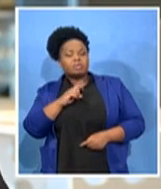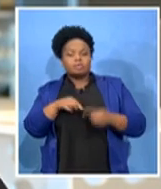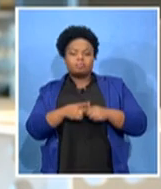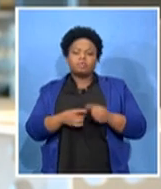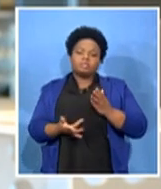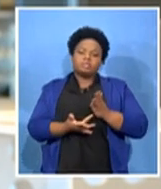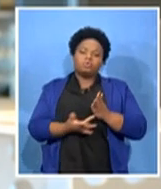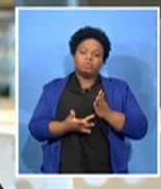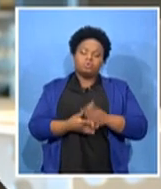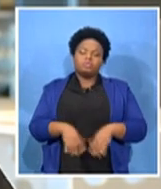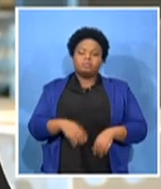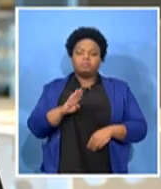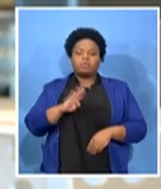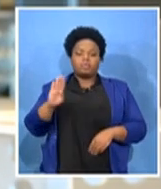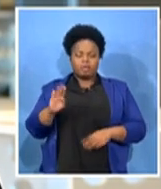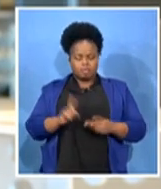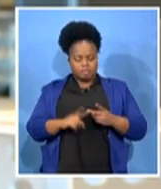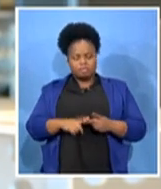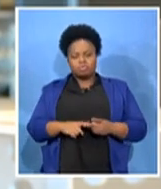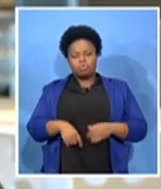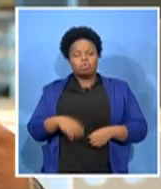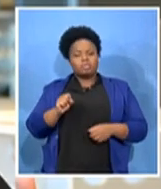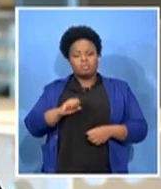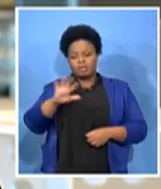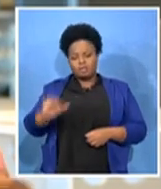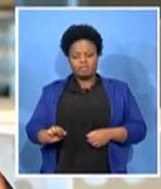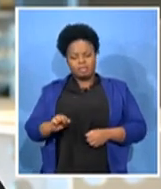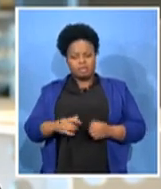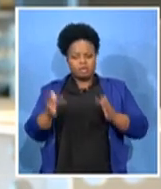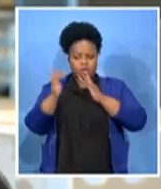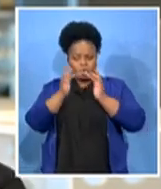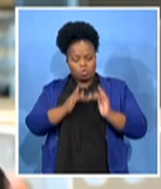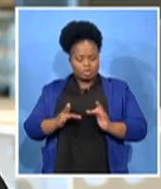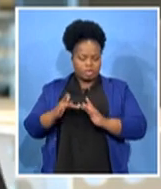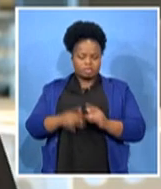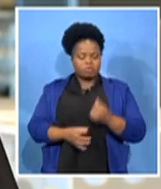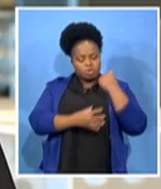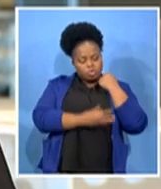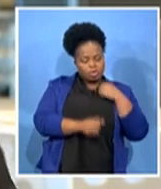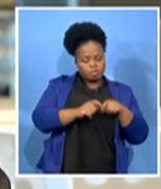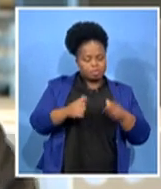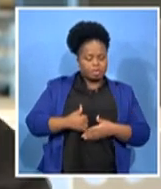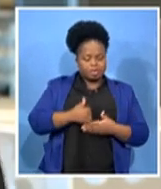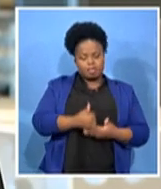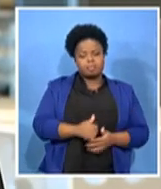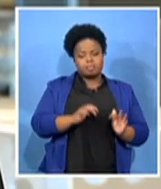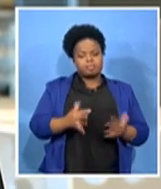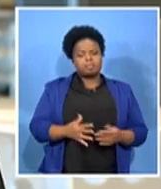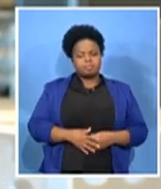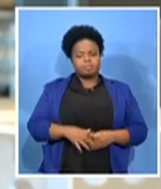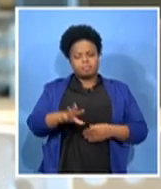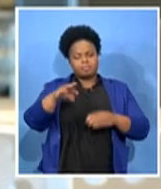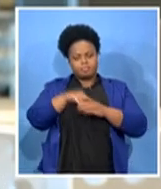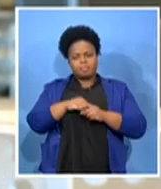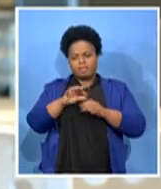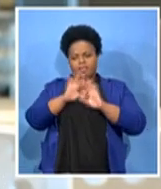of connecting South Africans, what he is doing to the poor. So how are they going to be part of what is happening? In the next 2